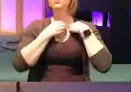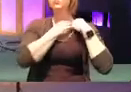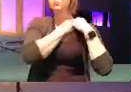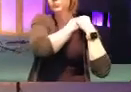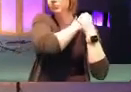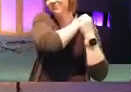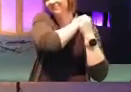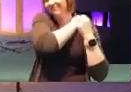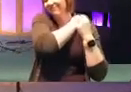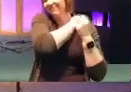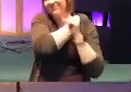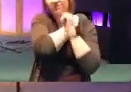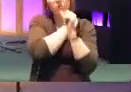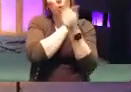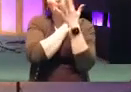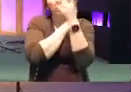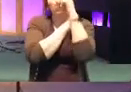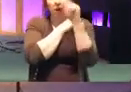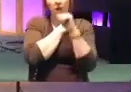your voice. Don't wait for somebody else.